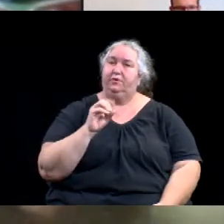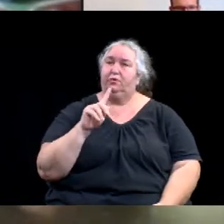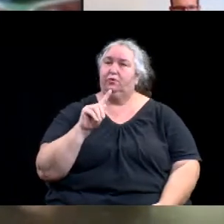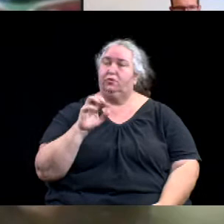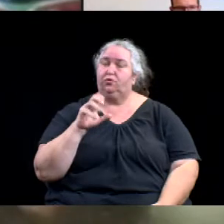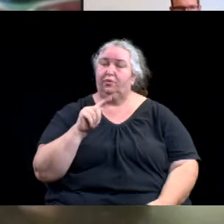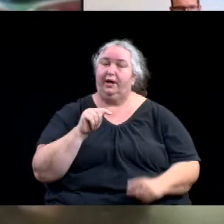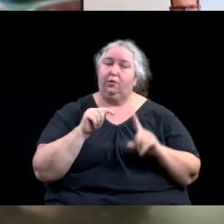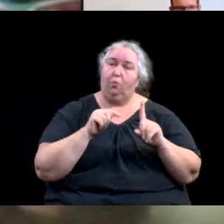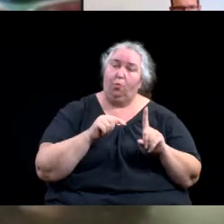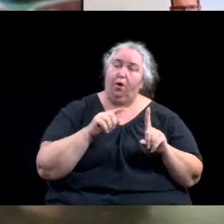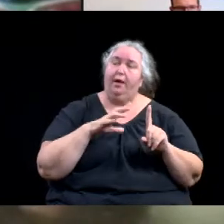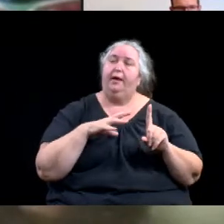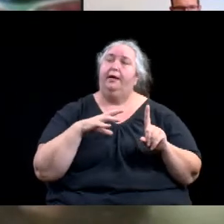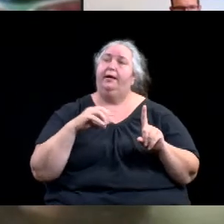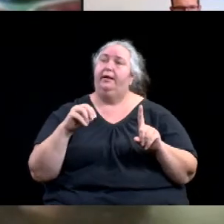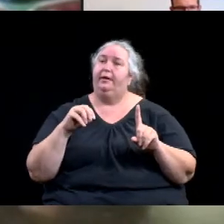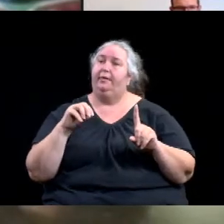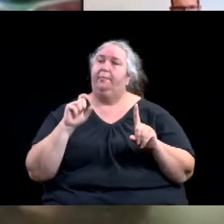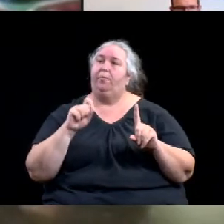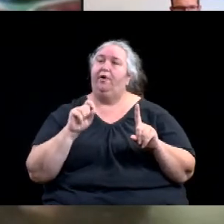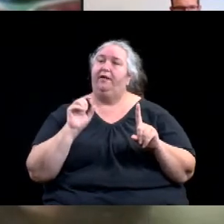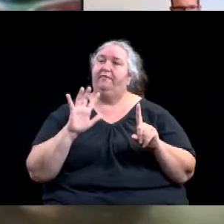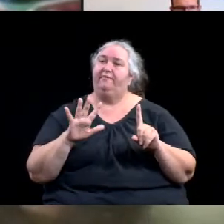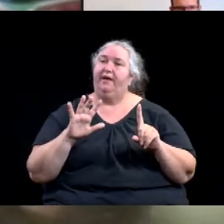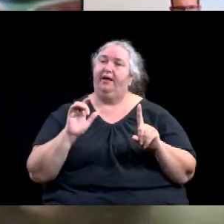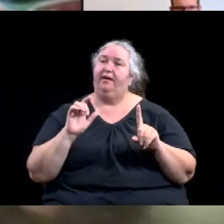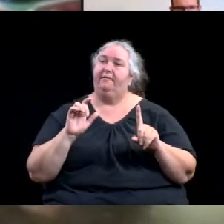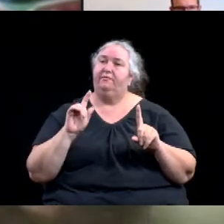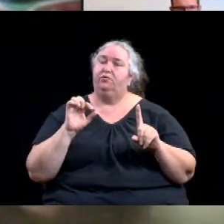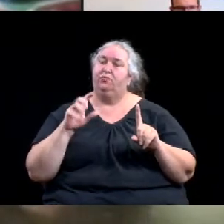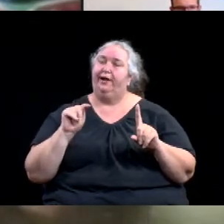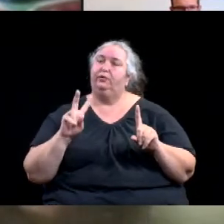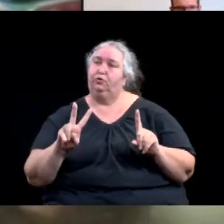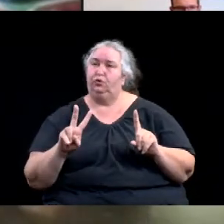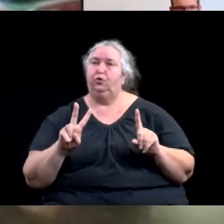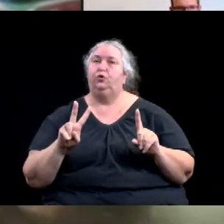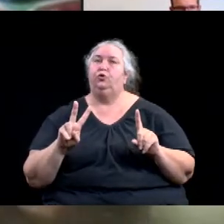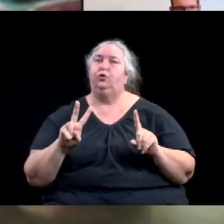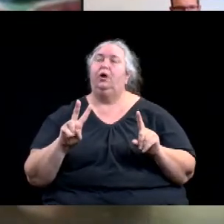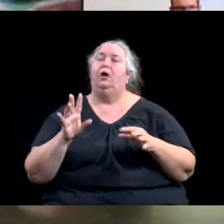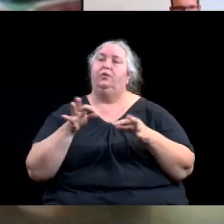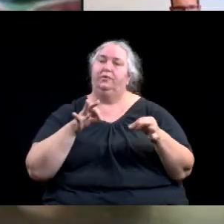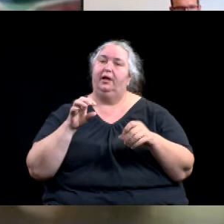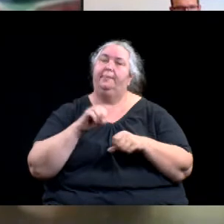vendor's lien to KFMM LLC, recorded in document number